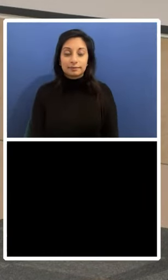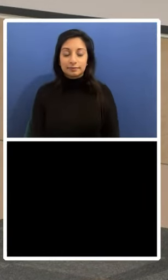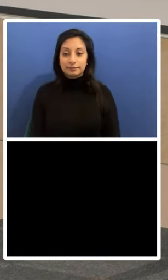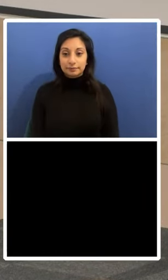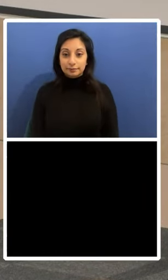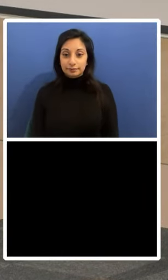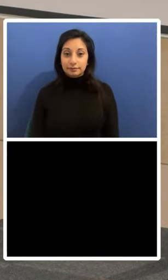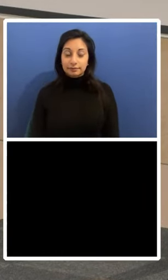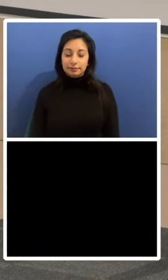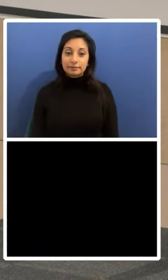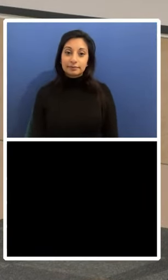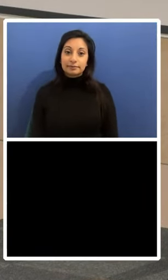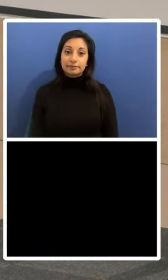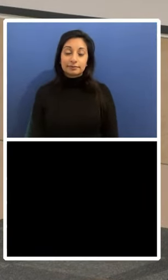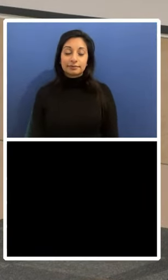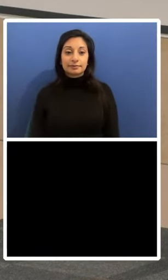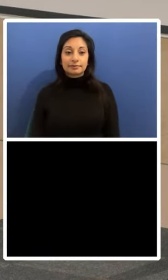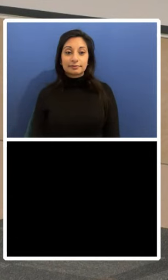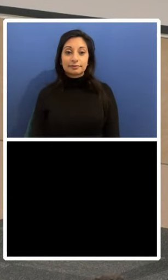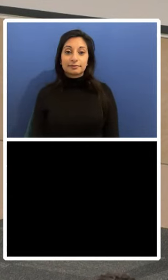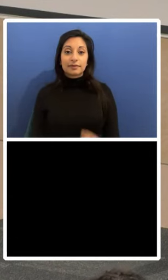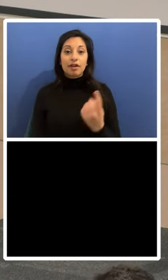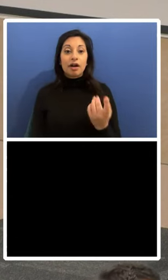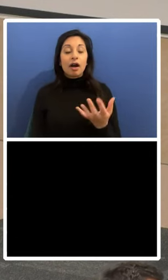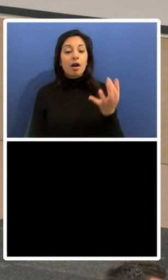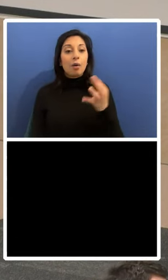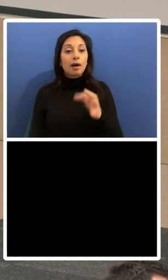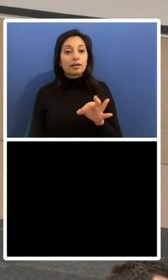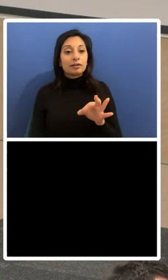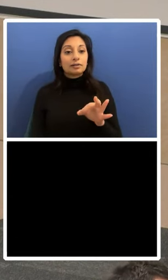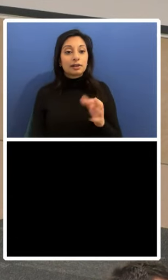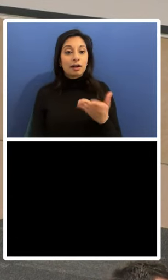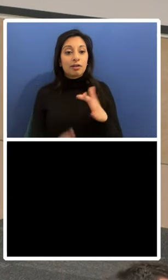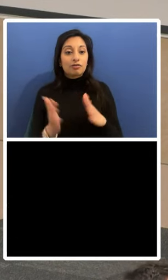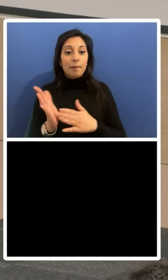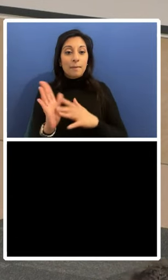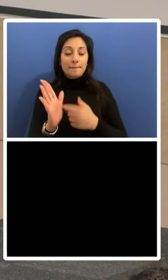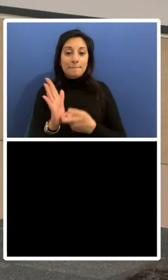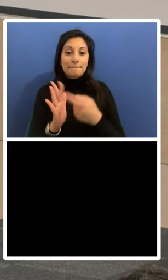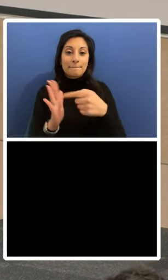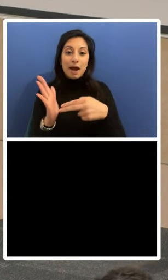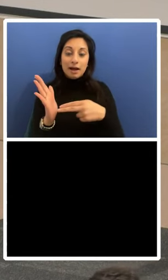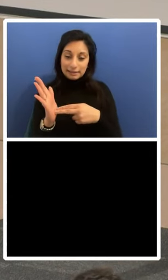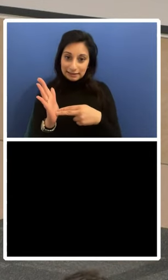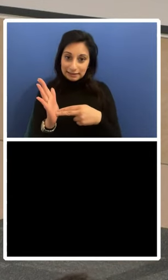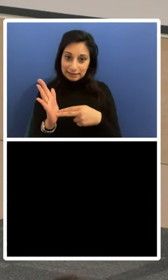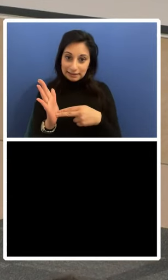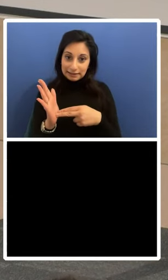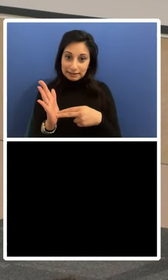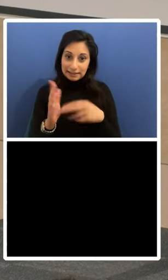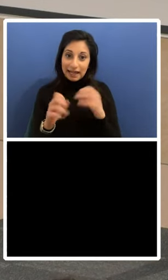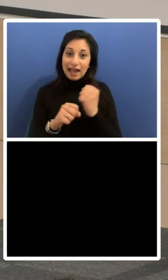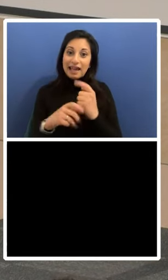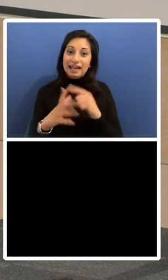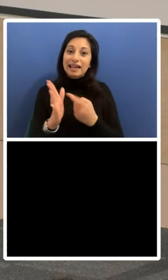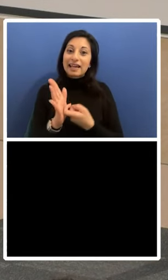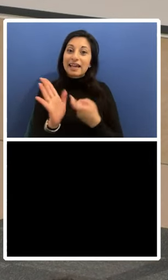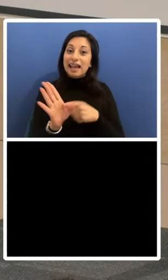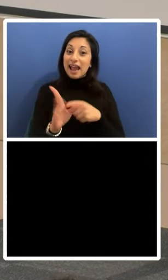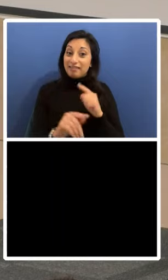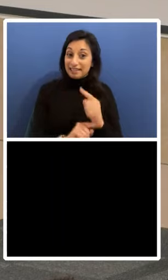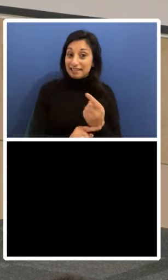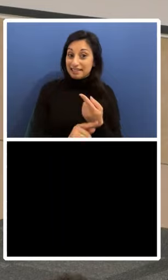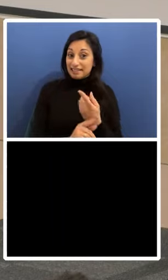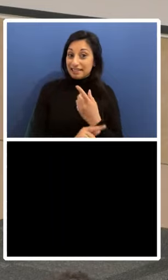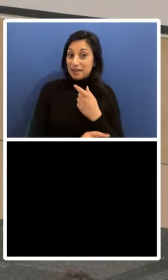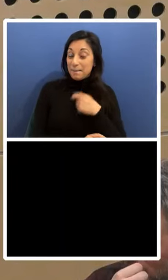Yep. Let's see. The first question is from Martin Anthony, who says he is Gary's personal tutor in the maths department.